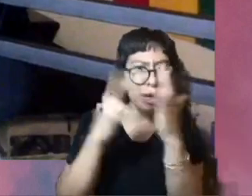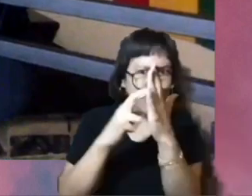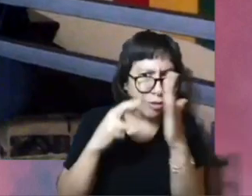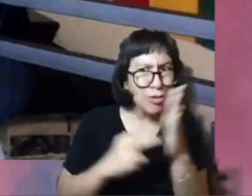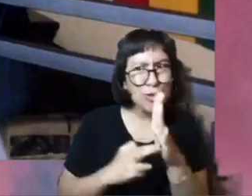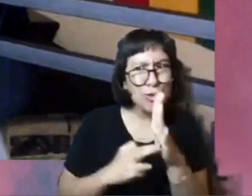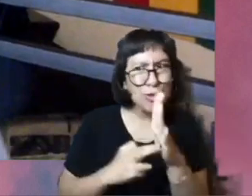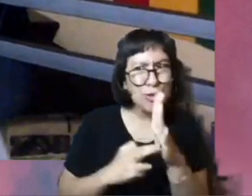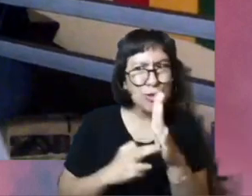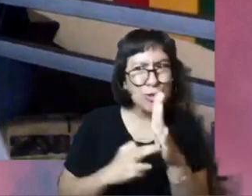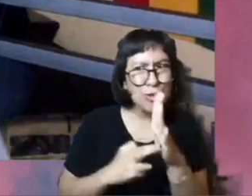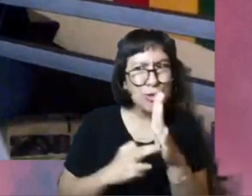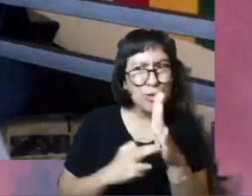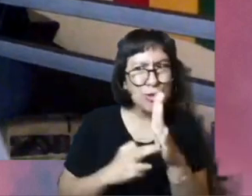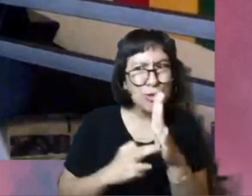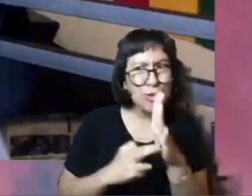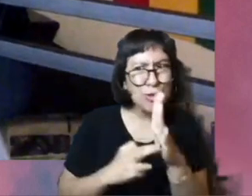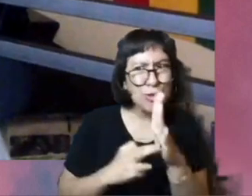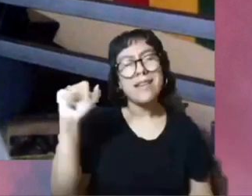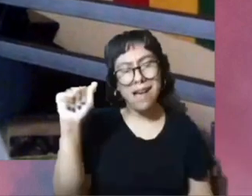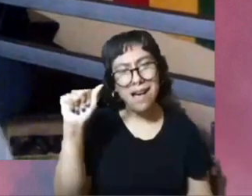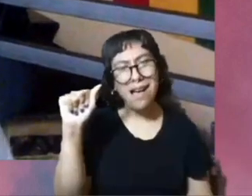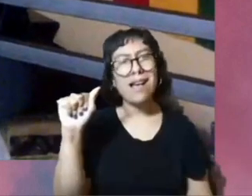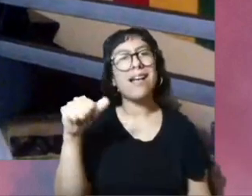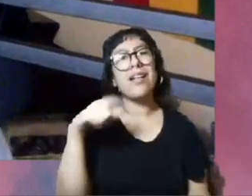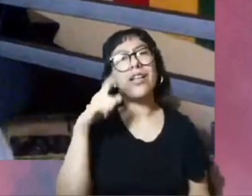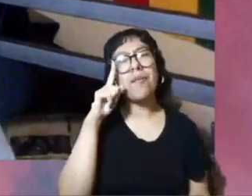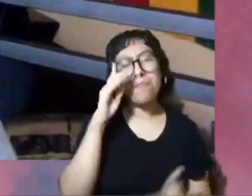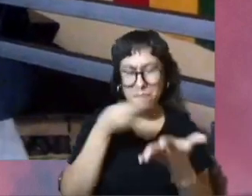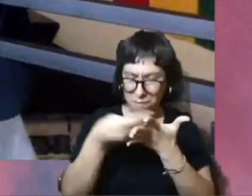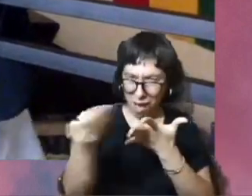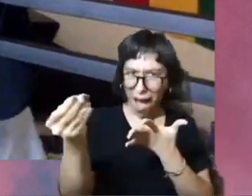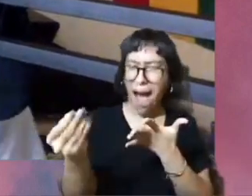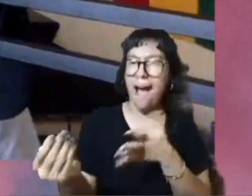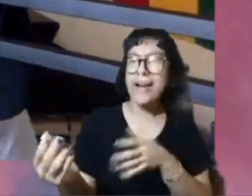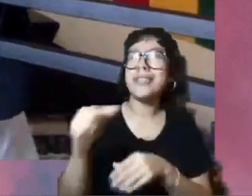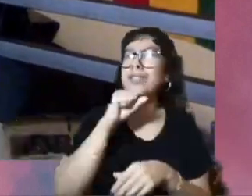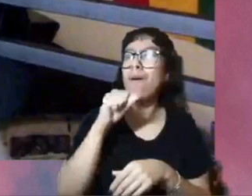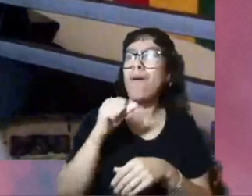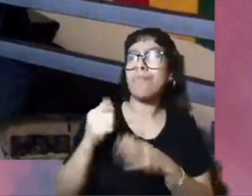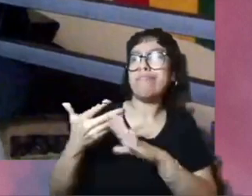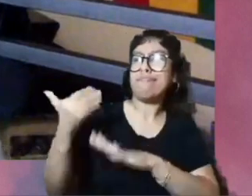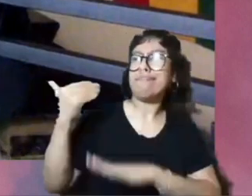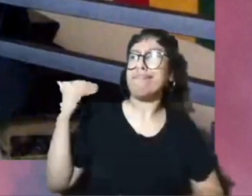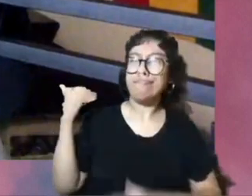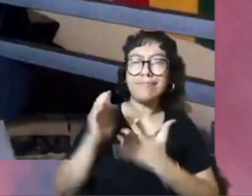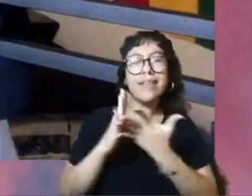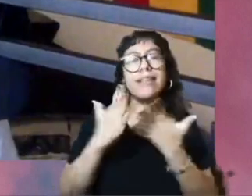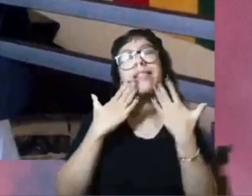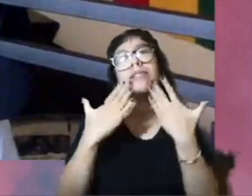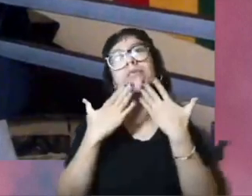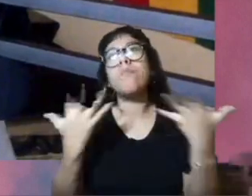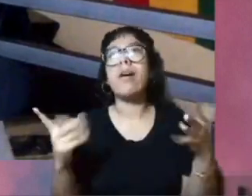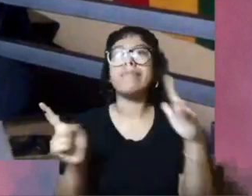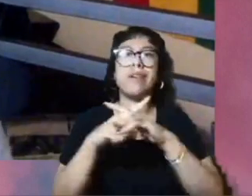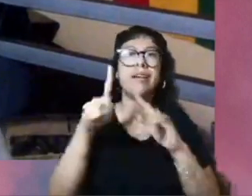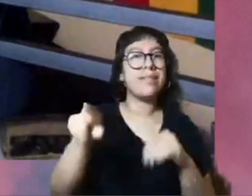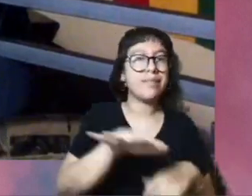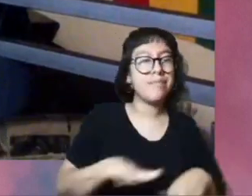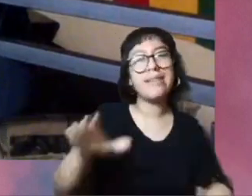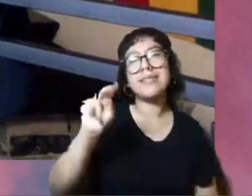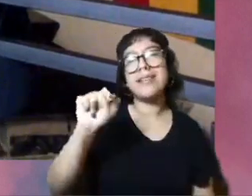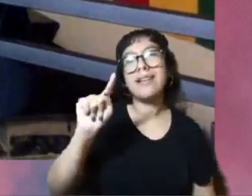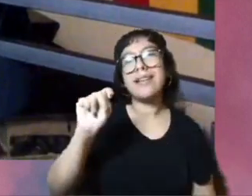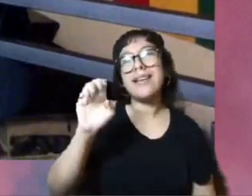Go buy Finna. You know what I'm saying? Go buy his previous works. And thank you. Thank you so much for being in the space with us, Nate.